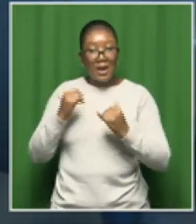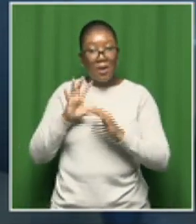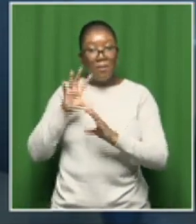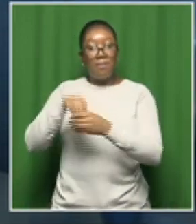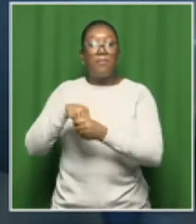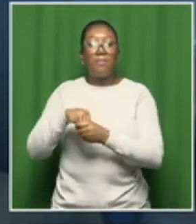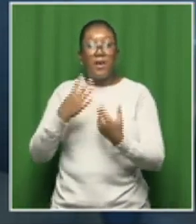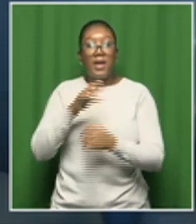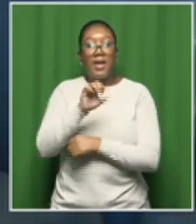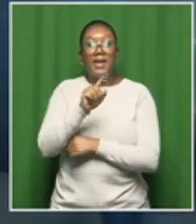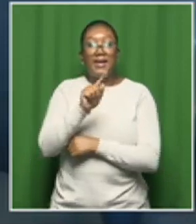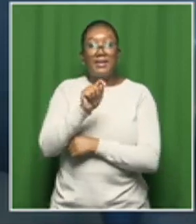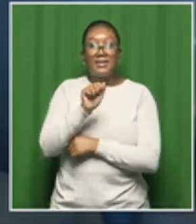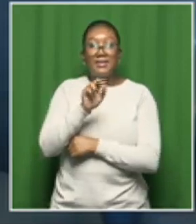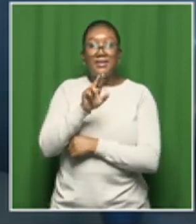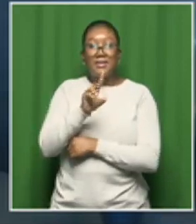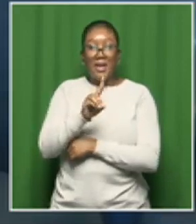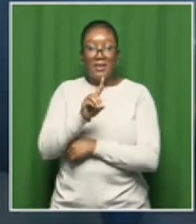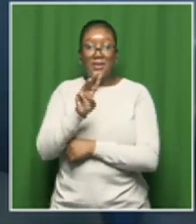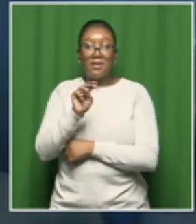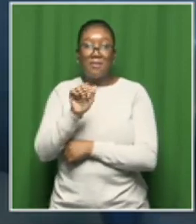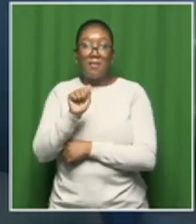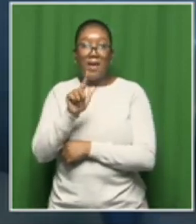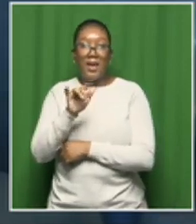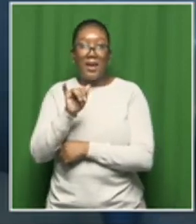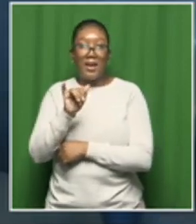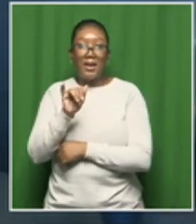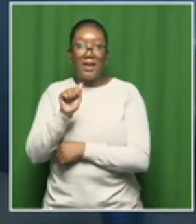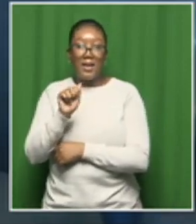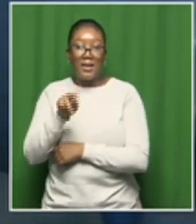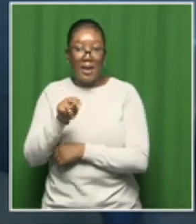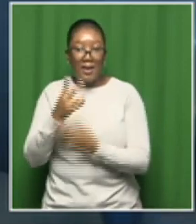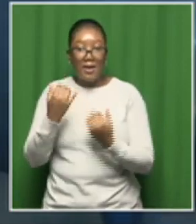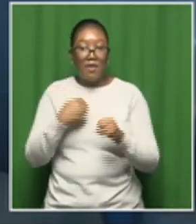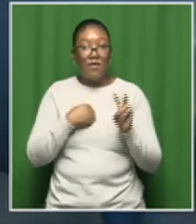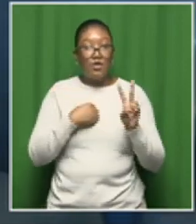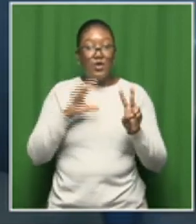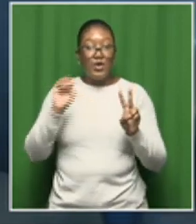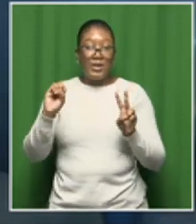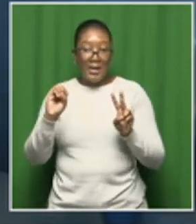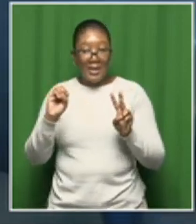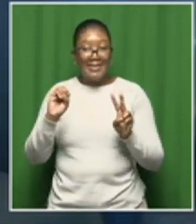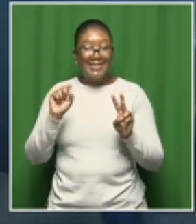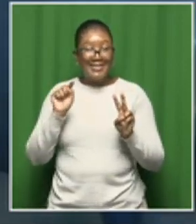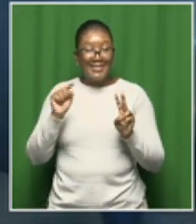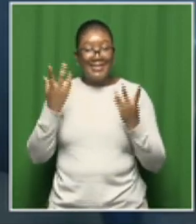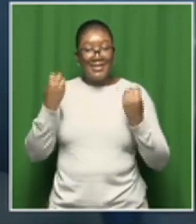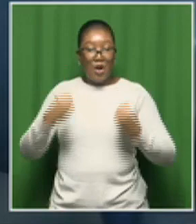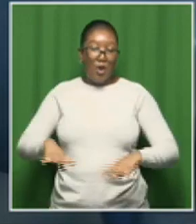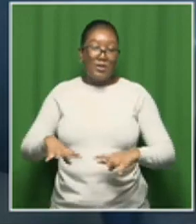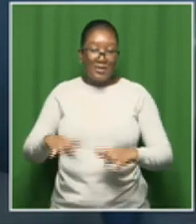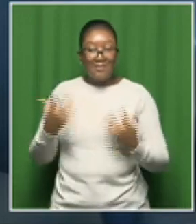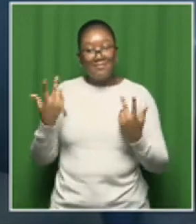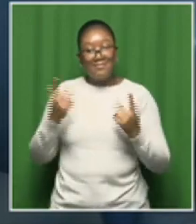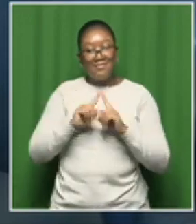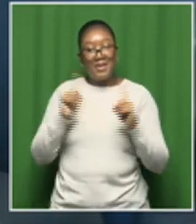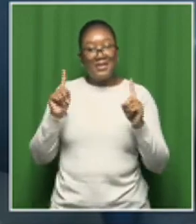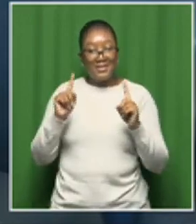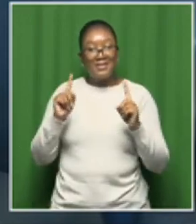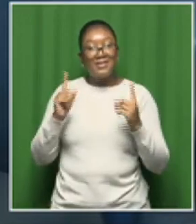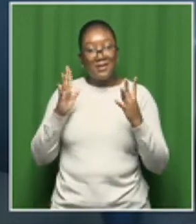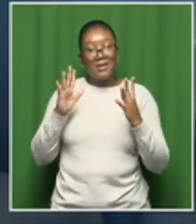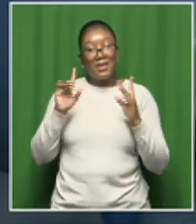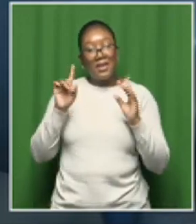Malien, a really solid team. 2-0 result, a loss away from home. I think more than anything, they'll